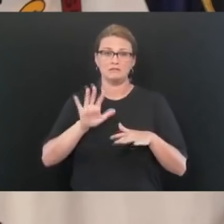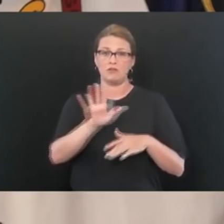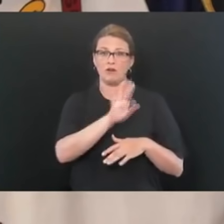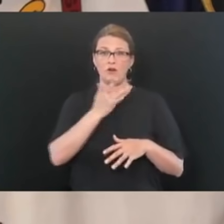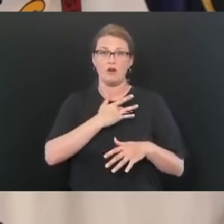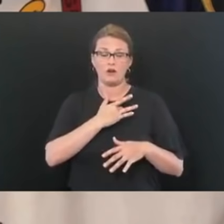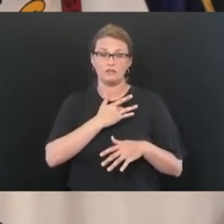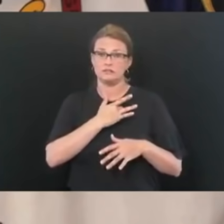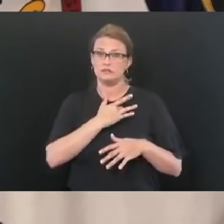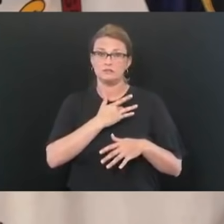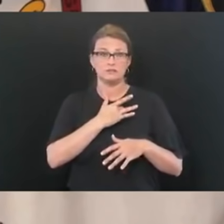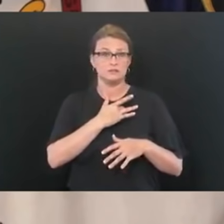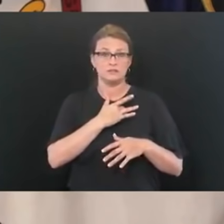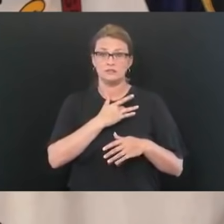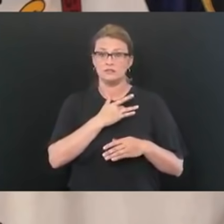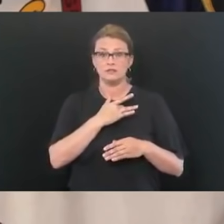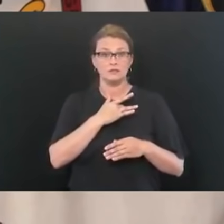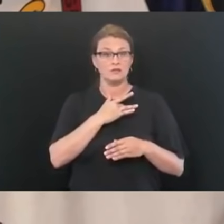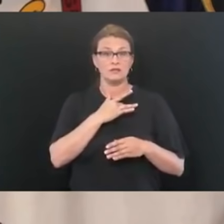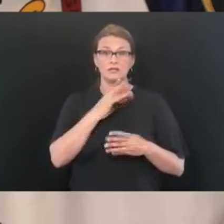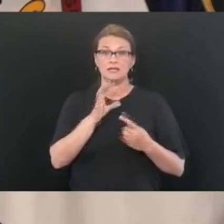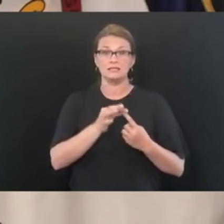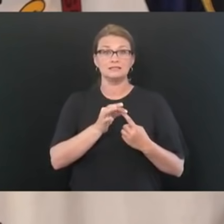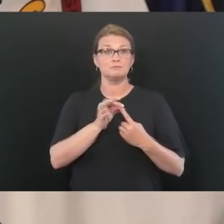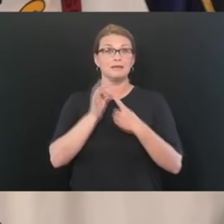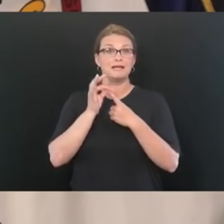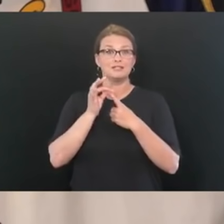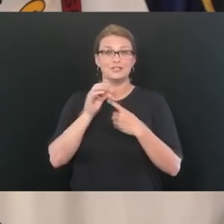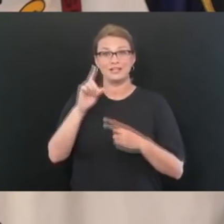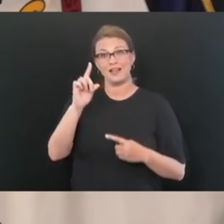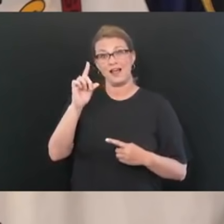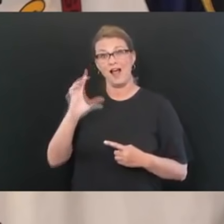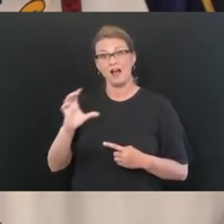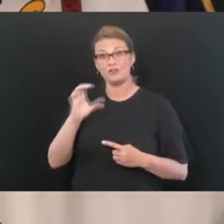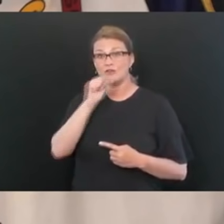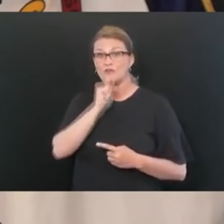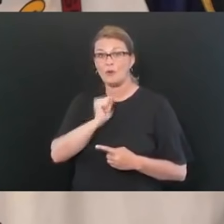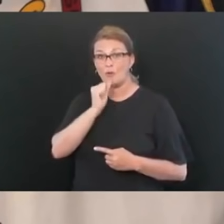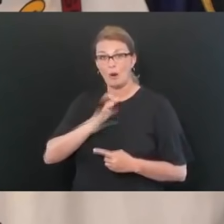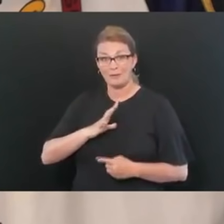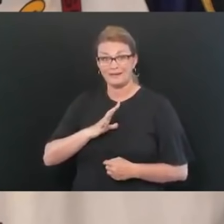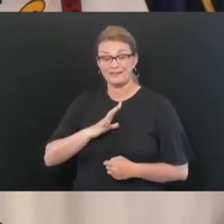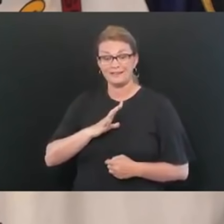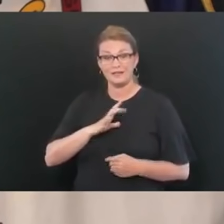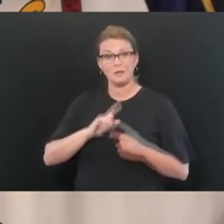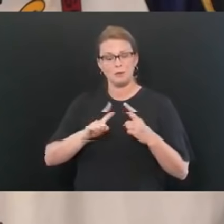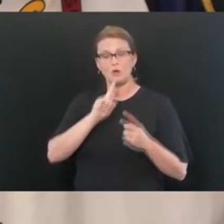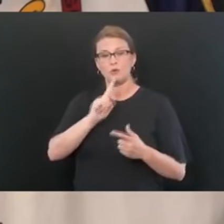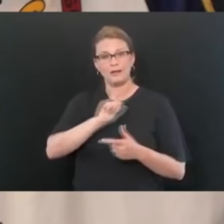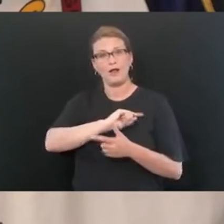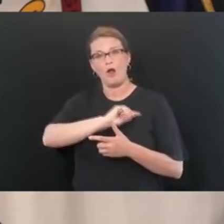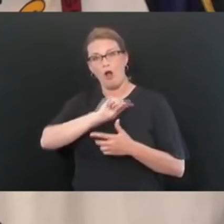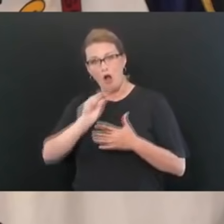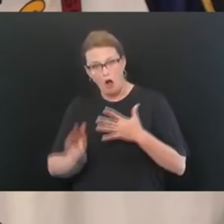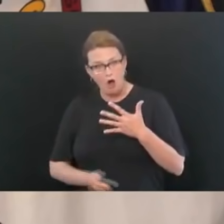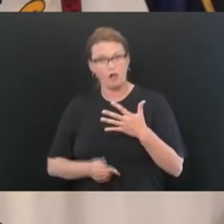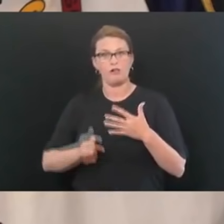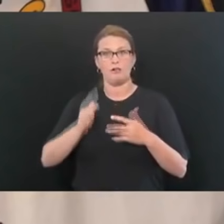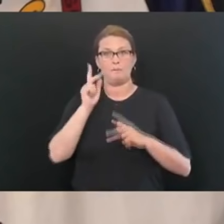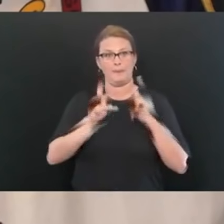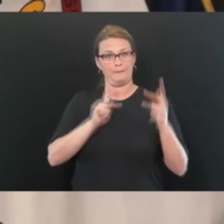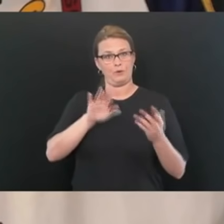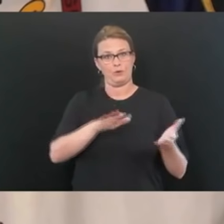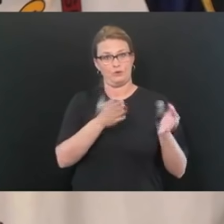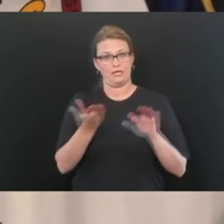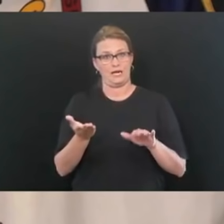way, especially this wonderful 100-year-old lady, but all of them. We lost a